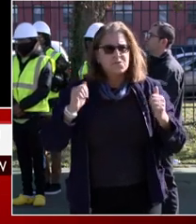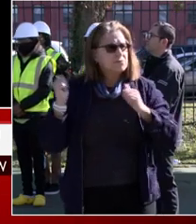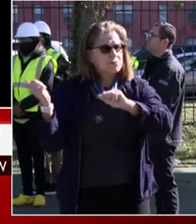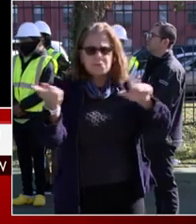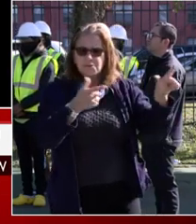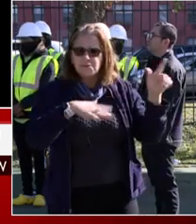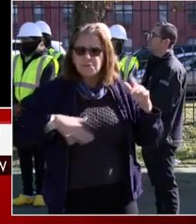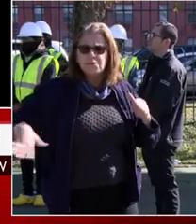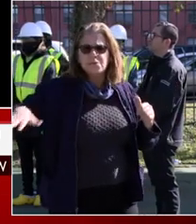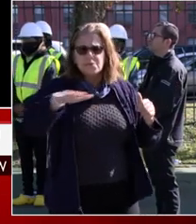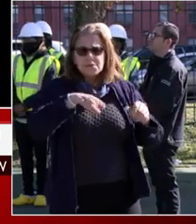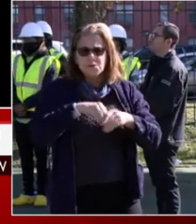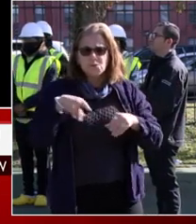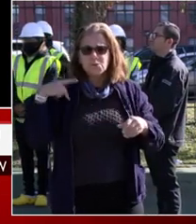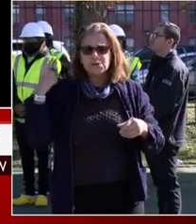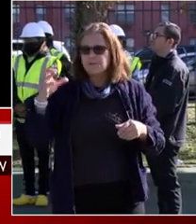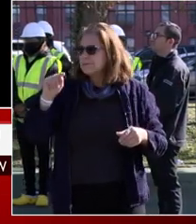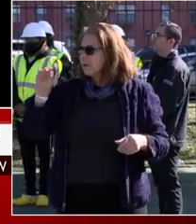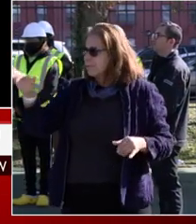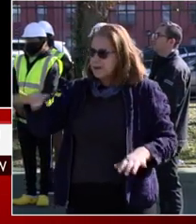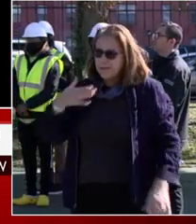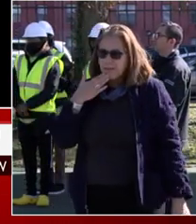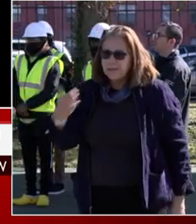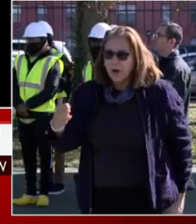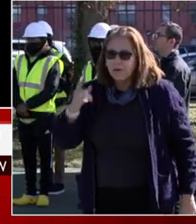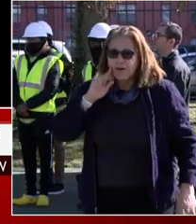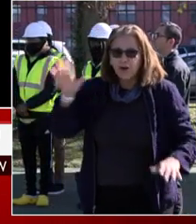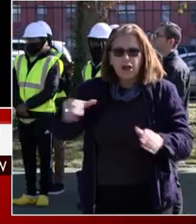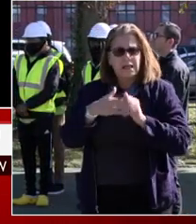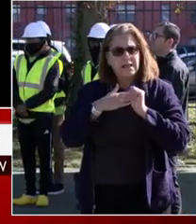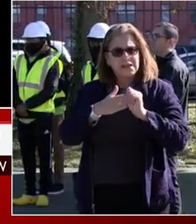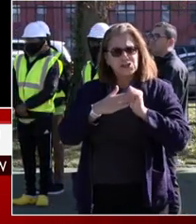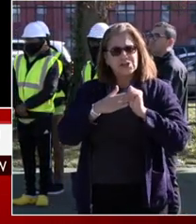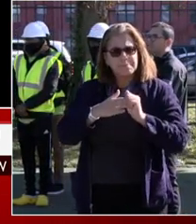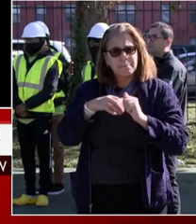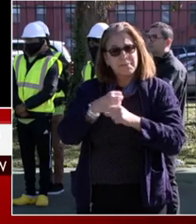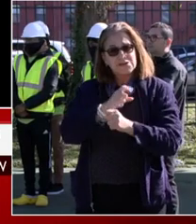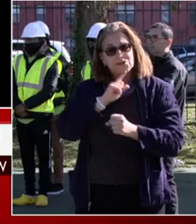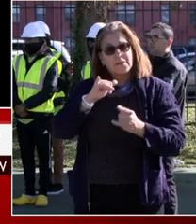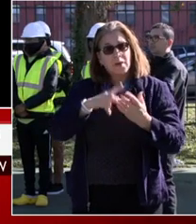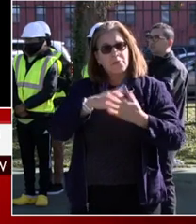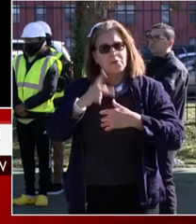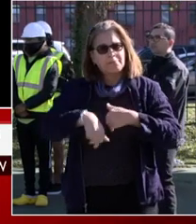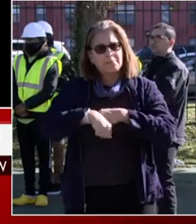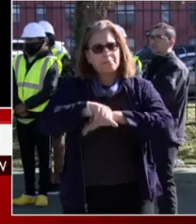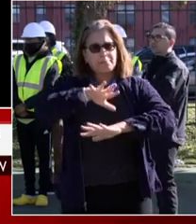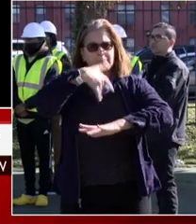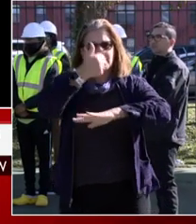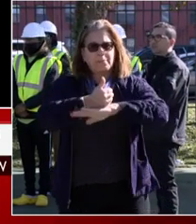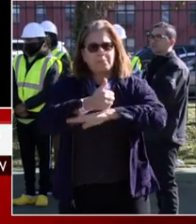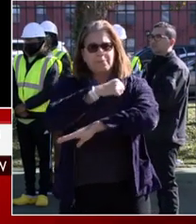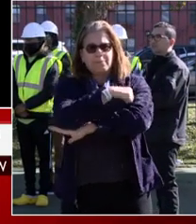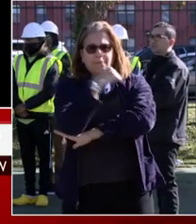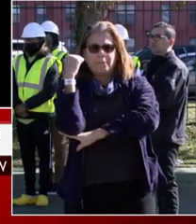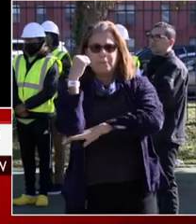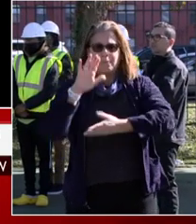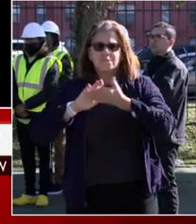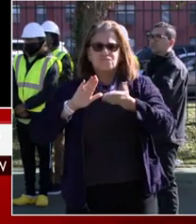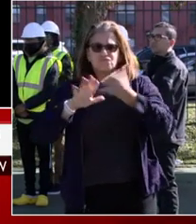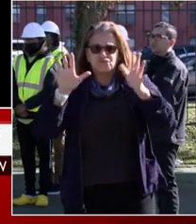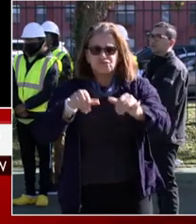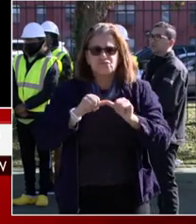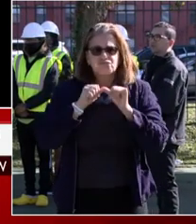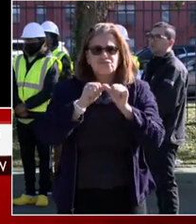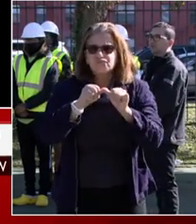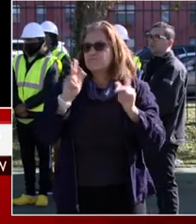that our LIHEAP fund always has the funds that it needs. No, thank you. And thank you.